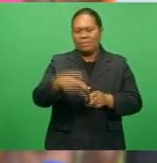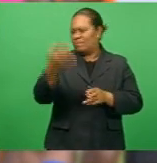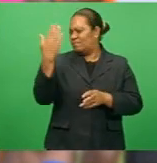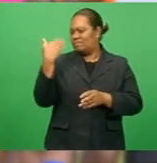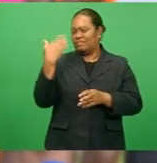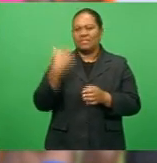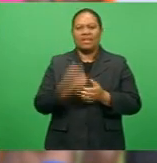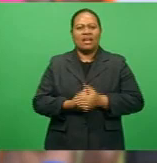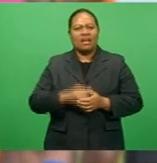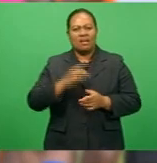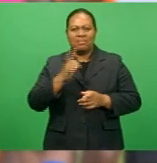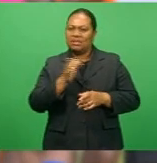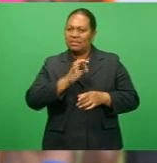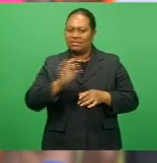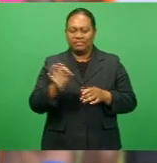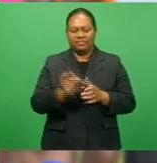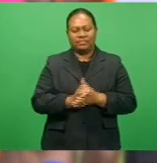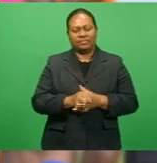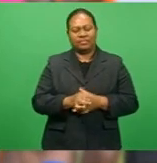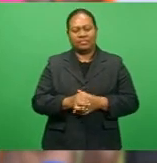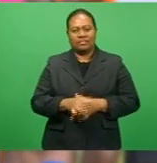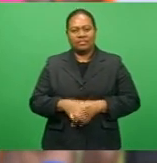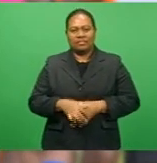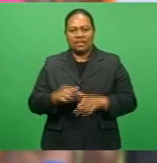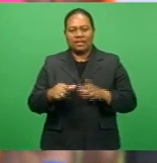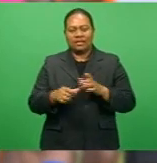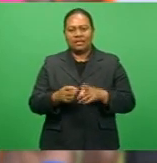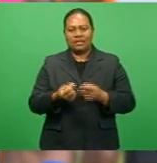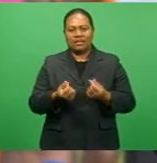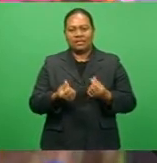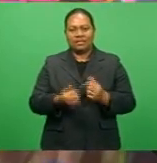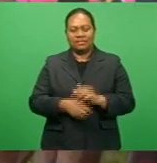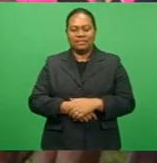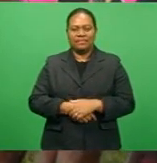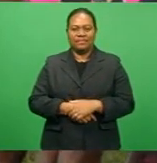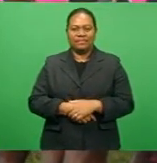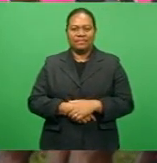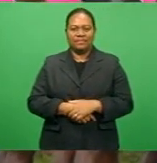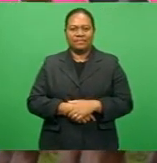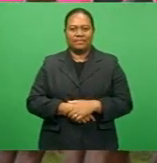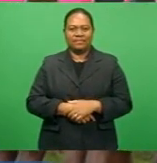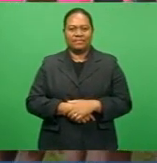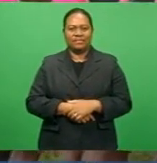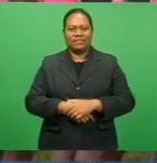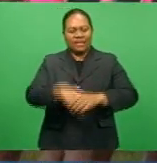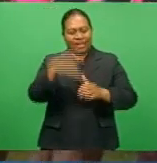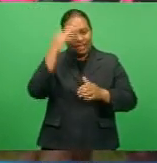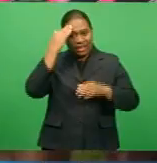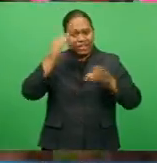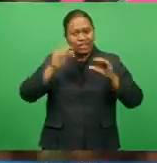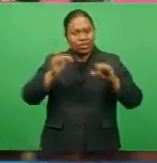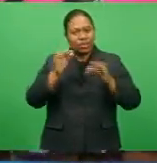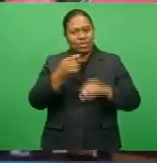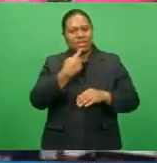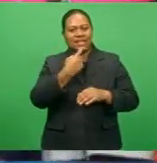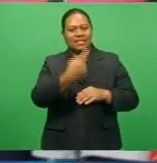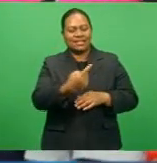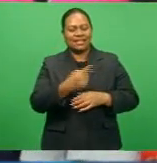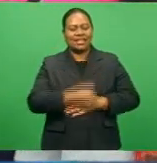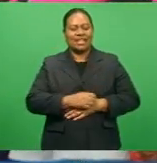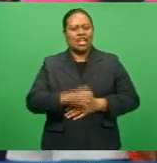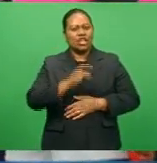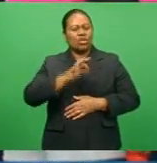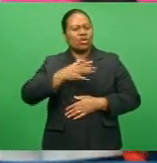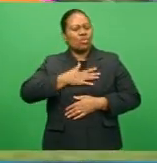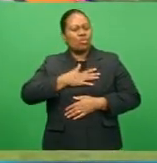business end of the competition. Karlaini Tavi has more. Head coach Ilatia Tuisese does not